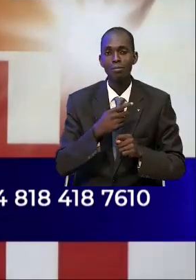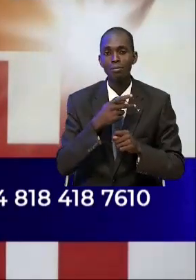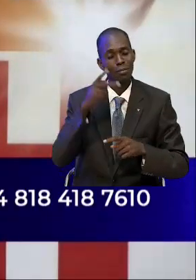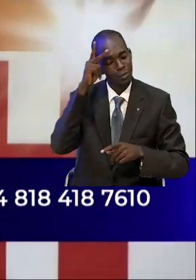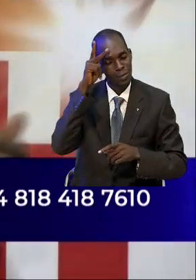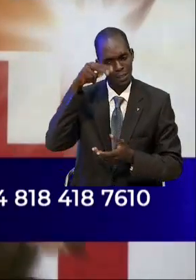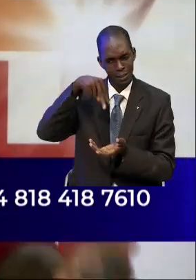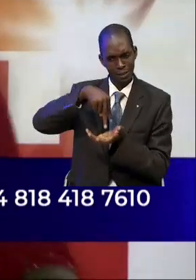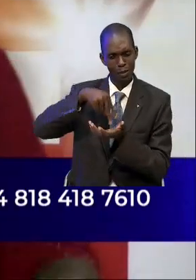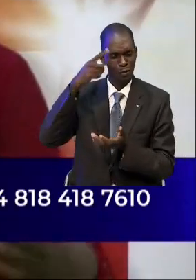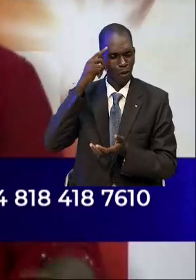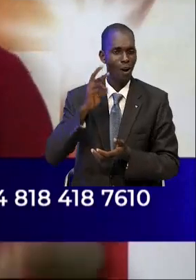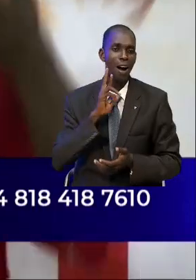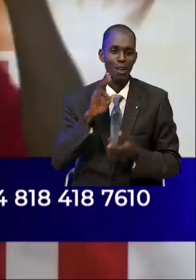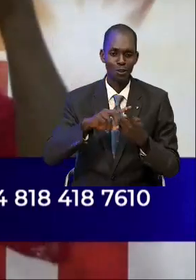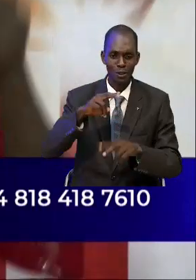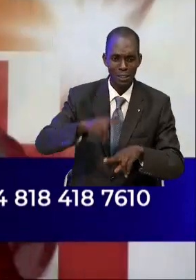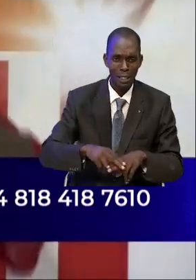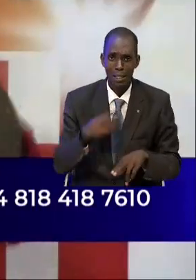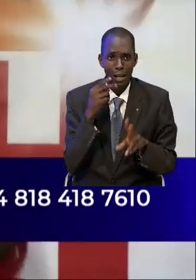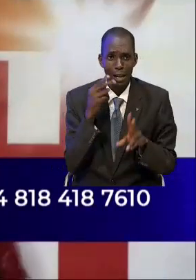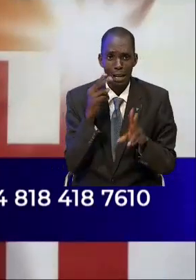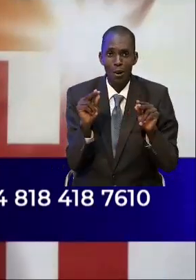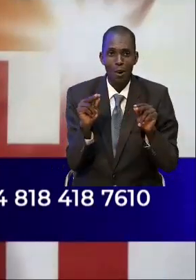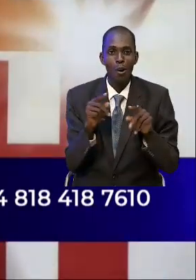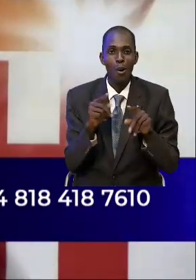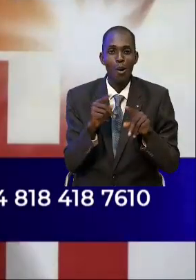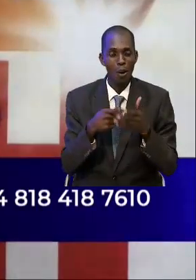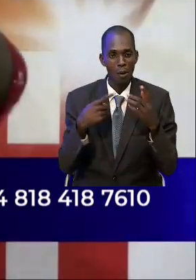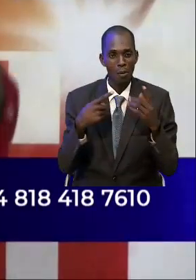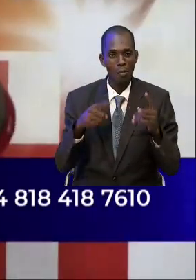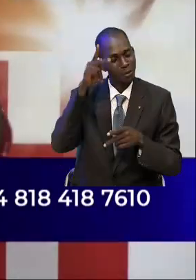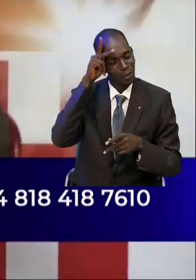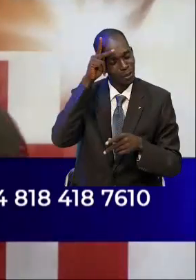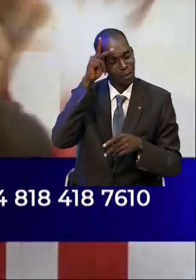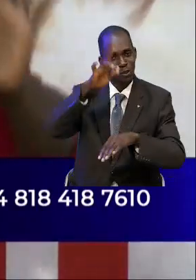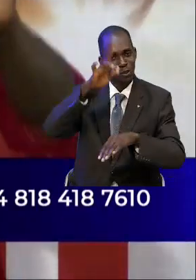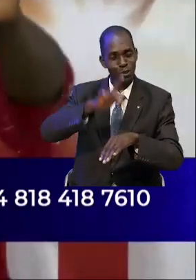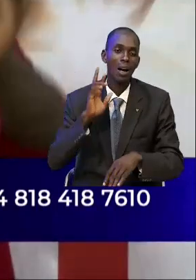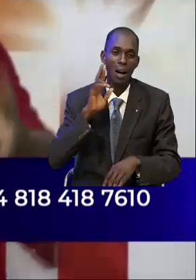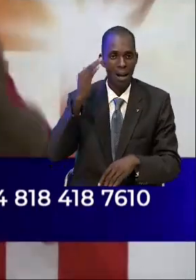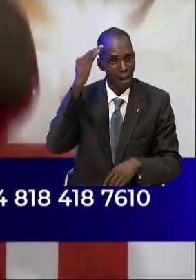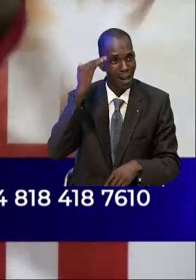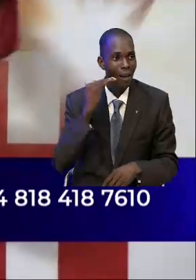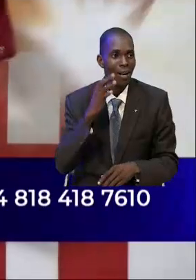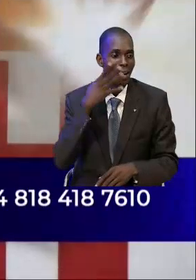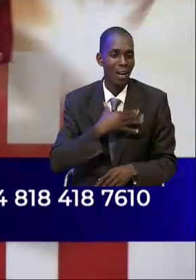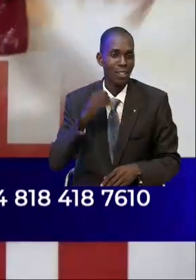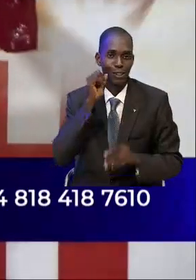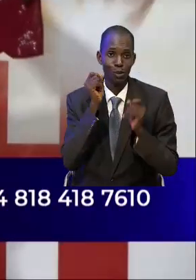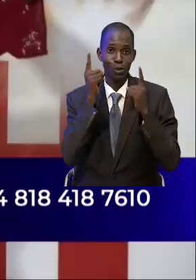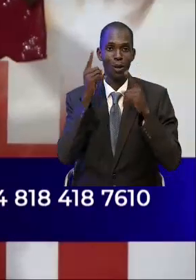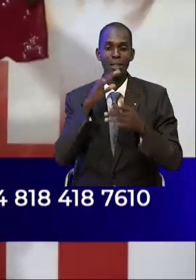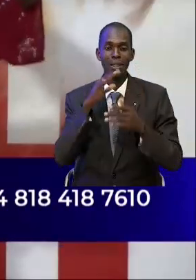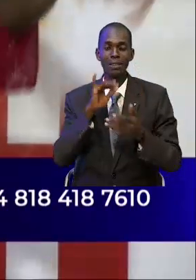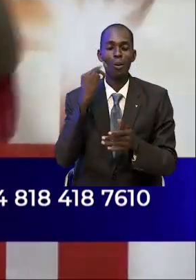together. When I went, GS stood up. He stood up for me to sit down. I said, no, sir. Why then? He touched his hand on